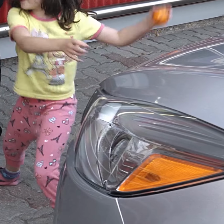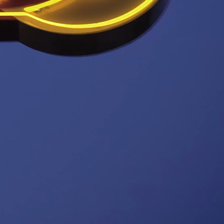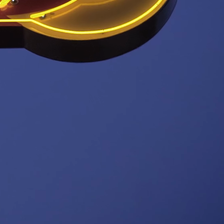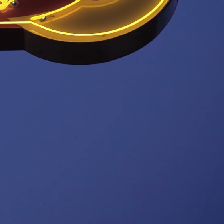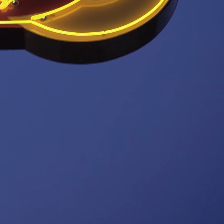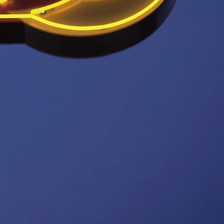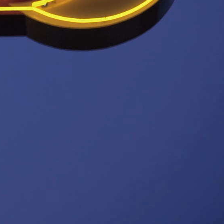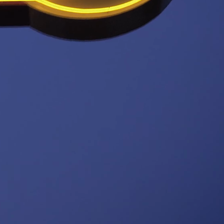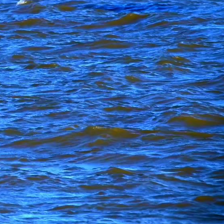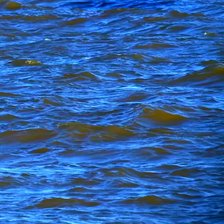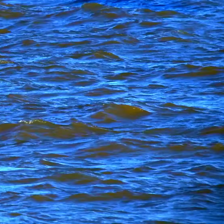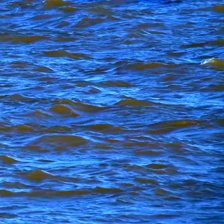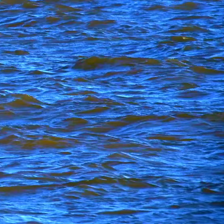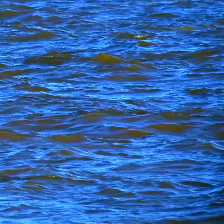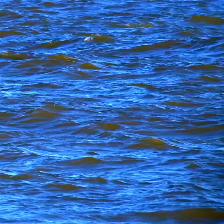We'll be right back.